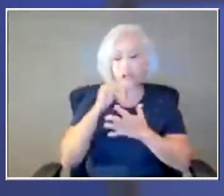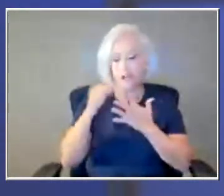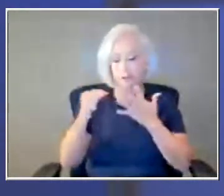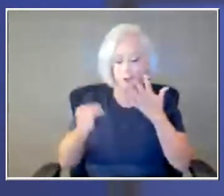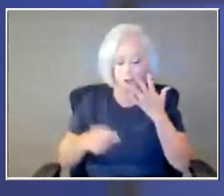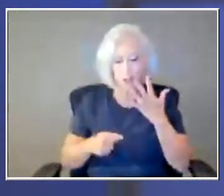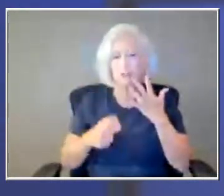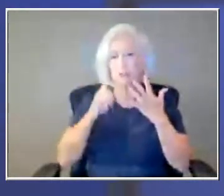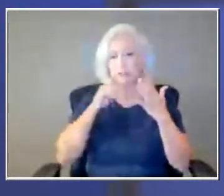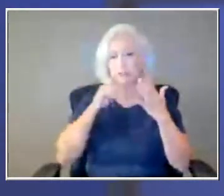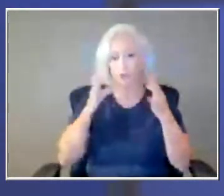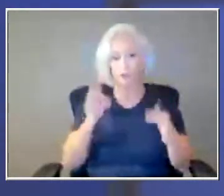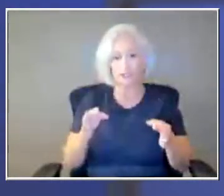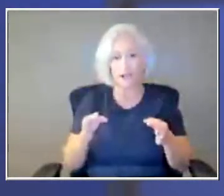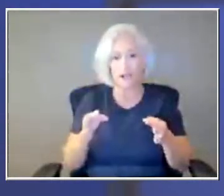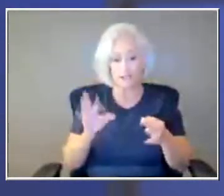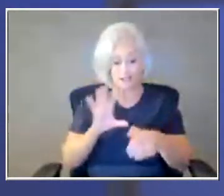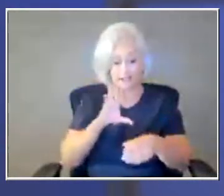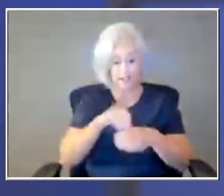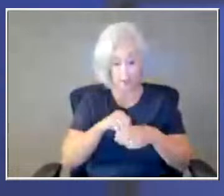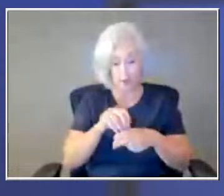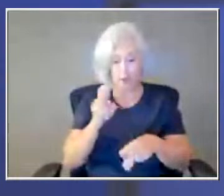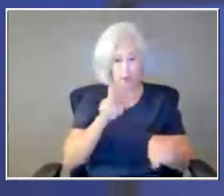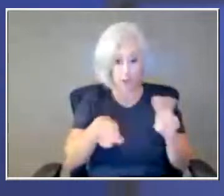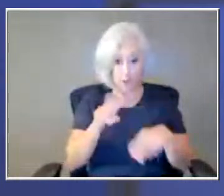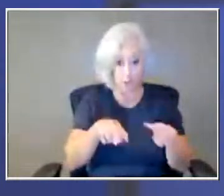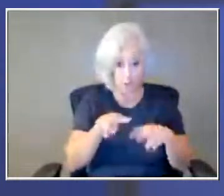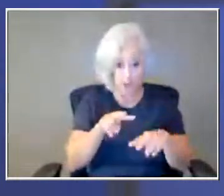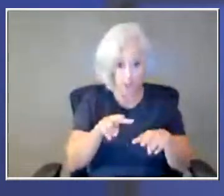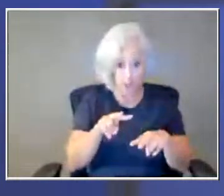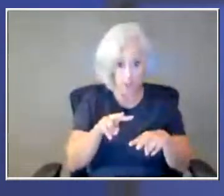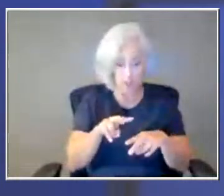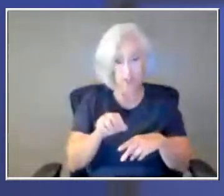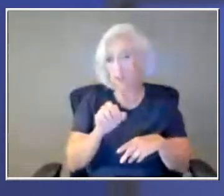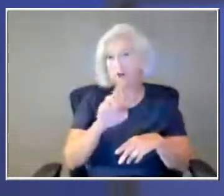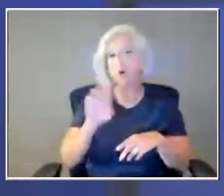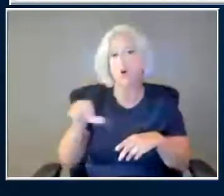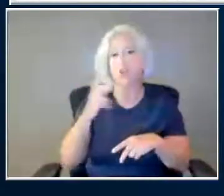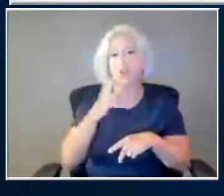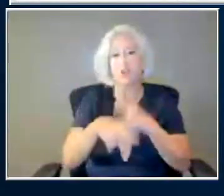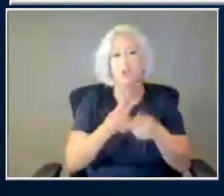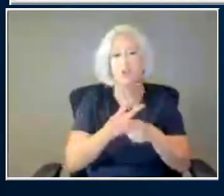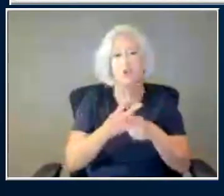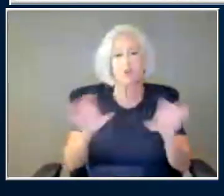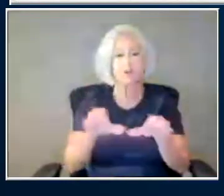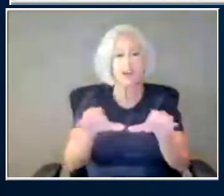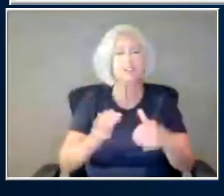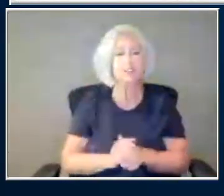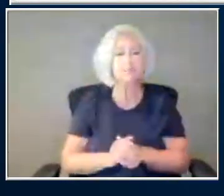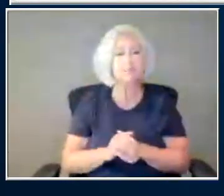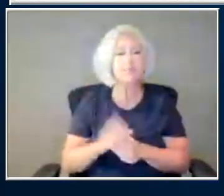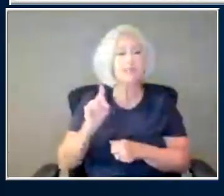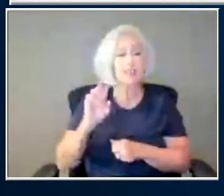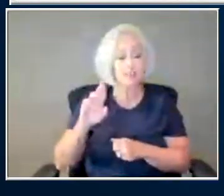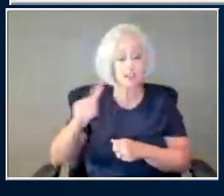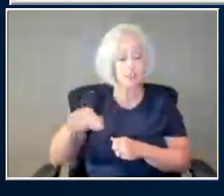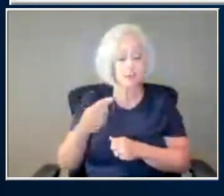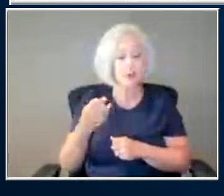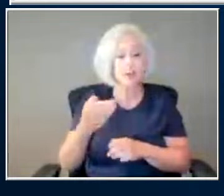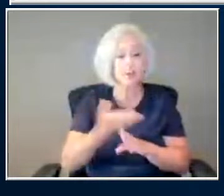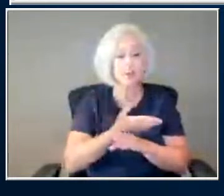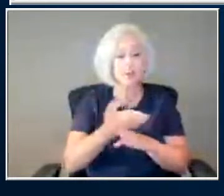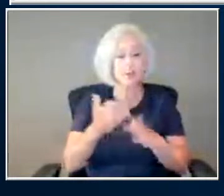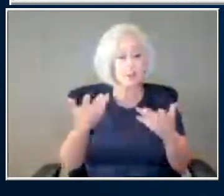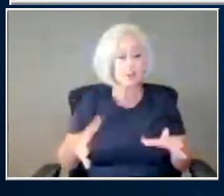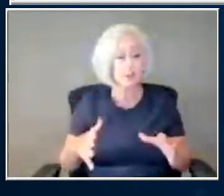options, including observation or other forms of action. Dr. Parikh, before we go, remind us about what a healthy PSA